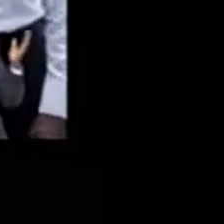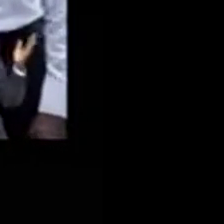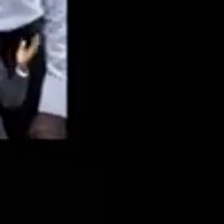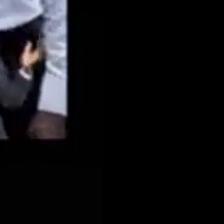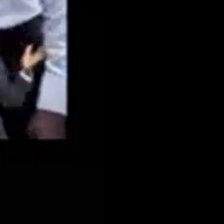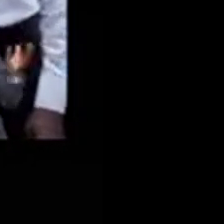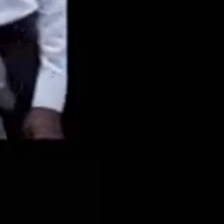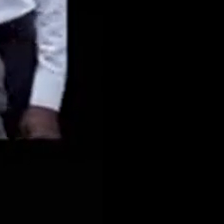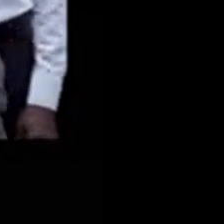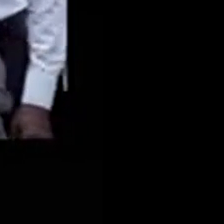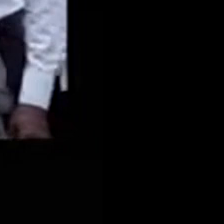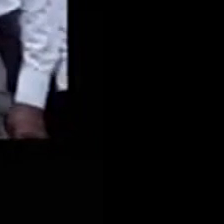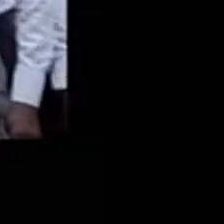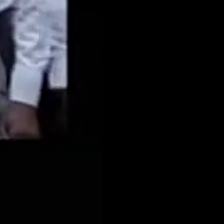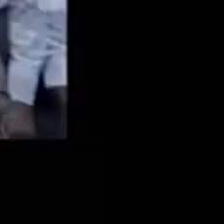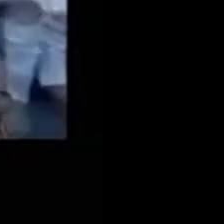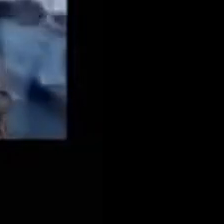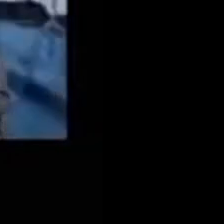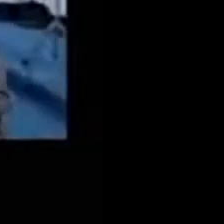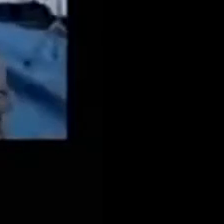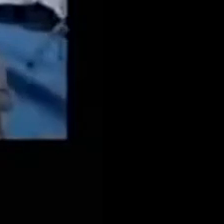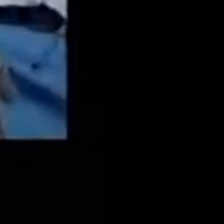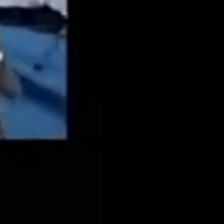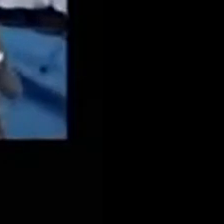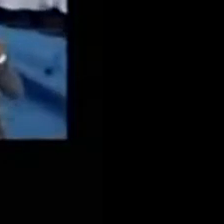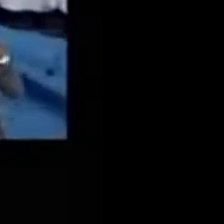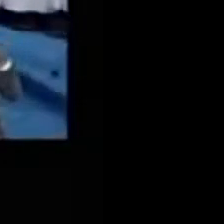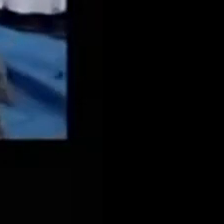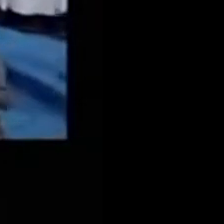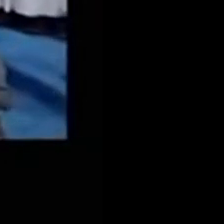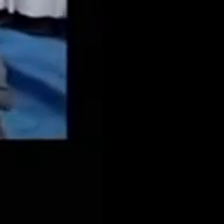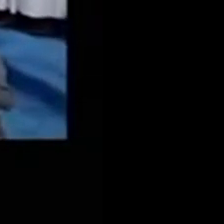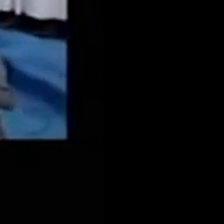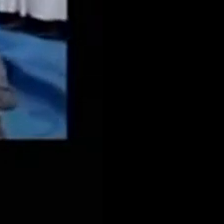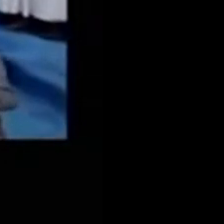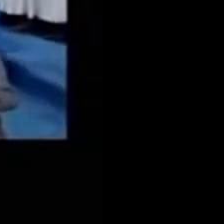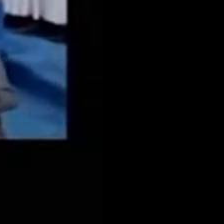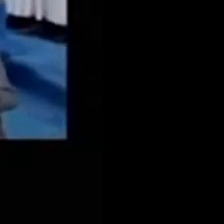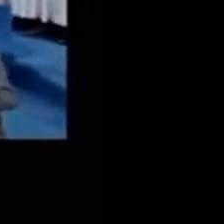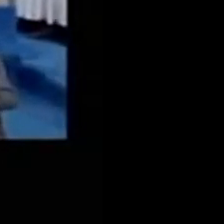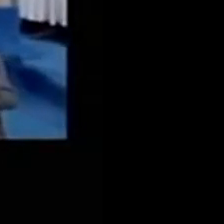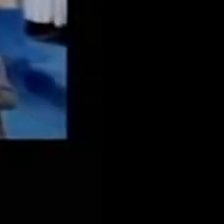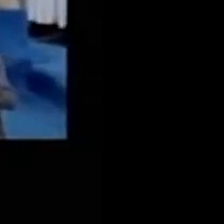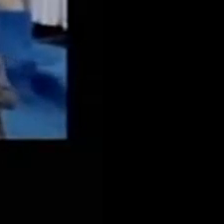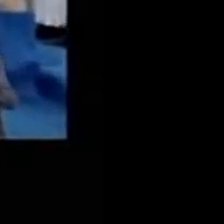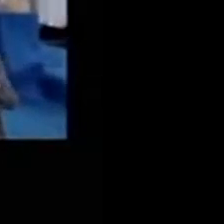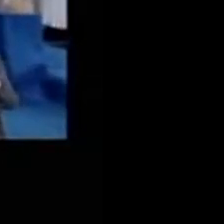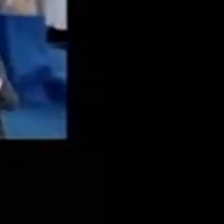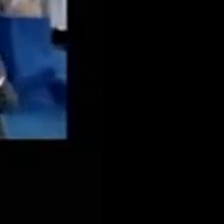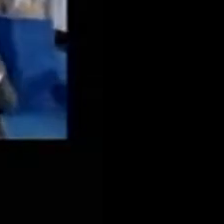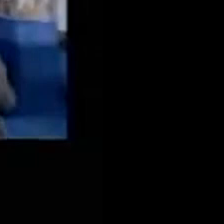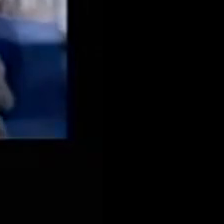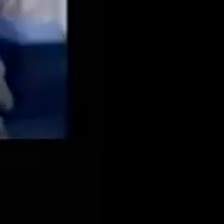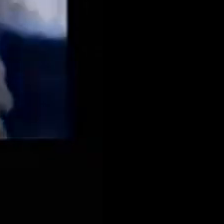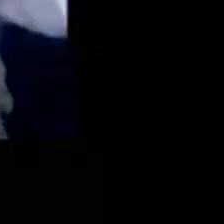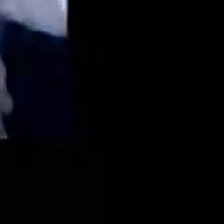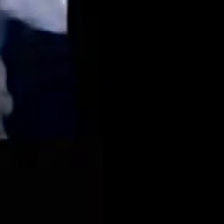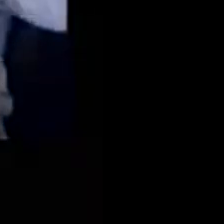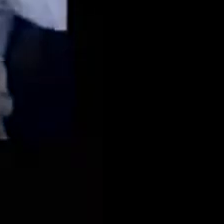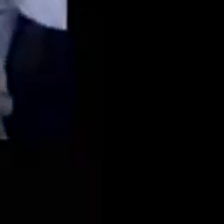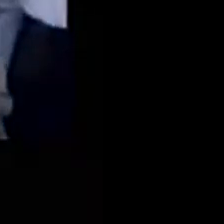crucified just for me. He gave his life on